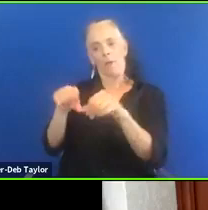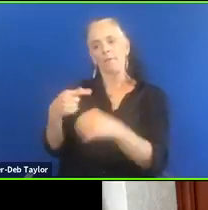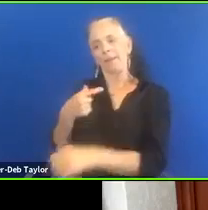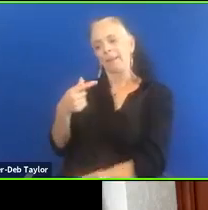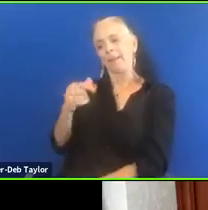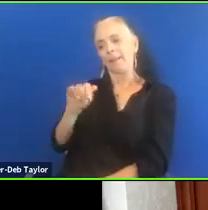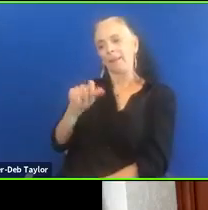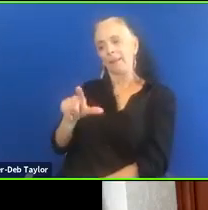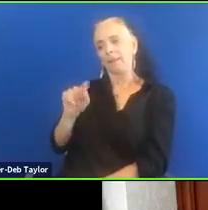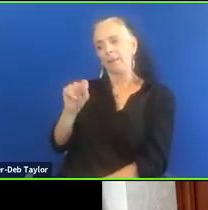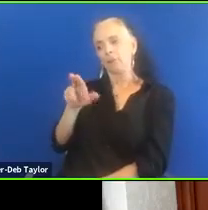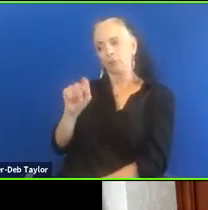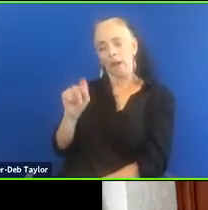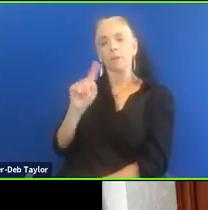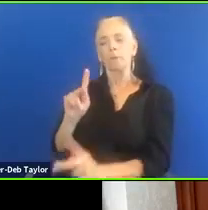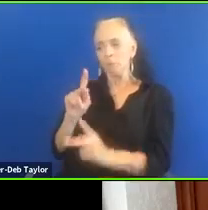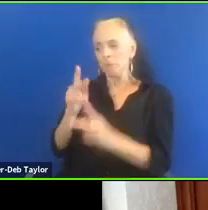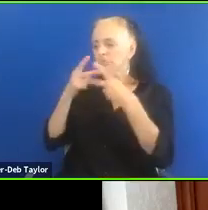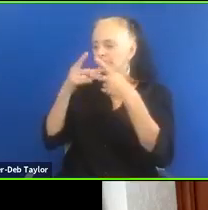the food